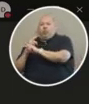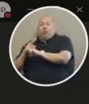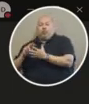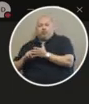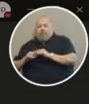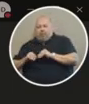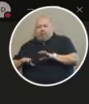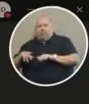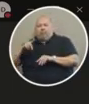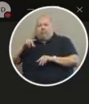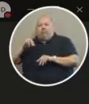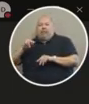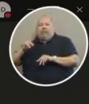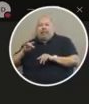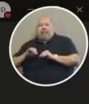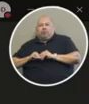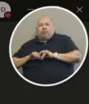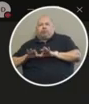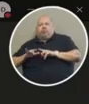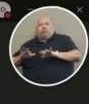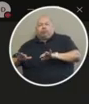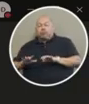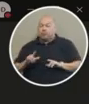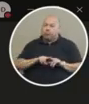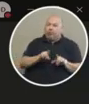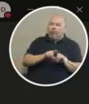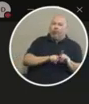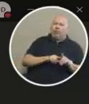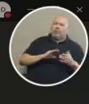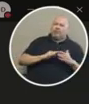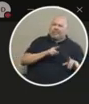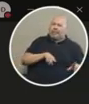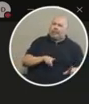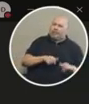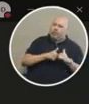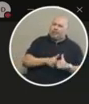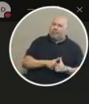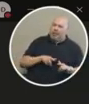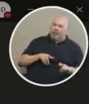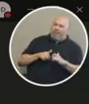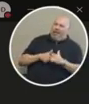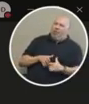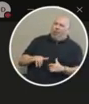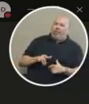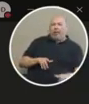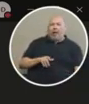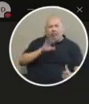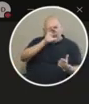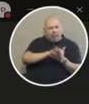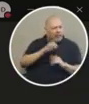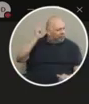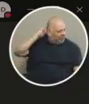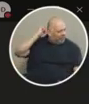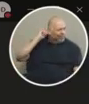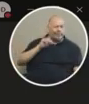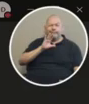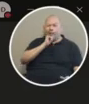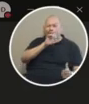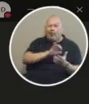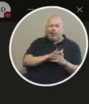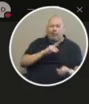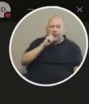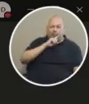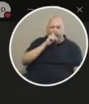pandemic. And I encourage our city to act with that more than concerned about people who feel that they're